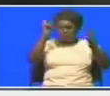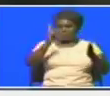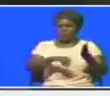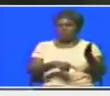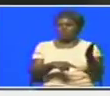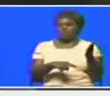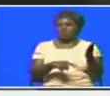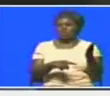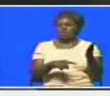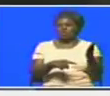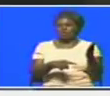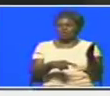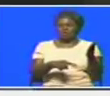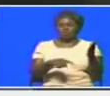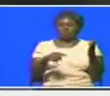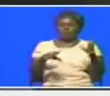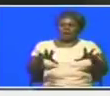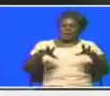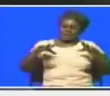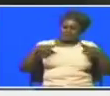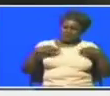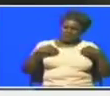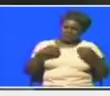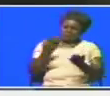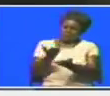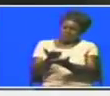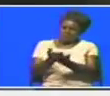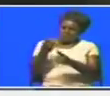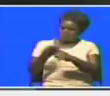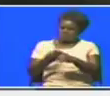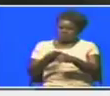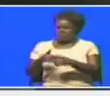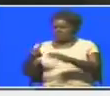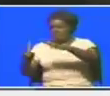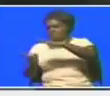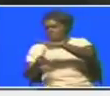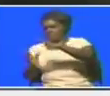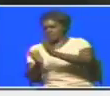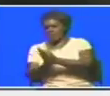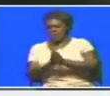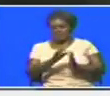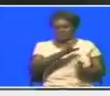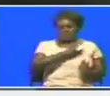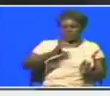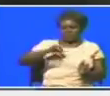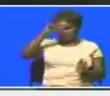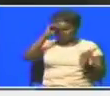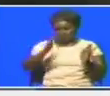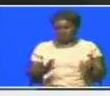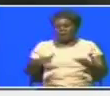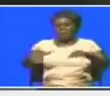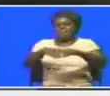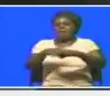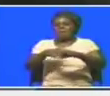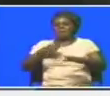to hear to the appeal of the Ministry and the Council of Governors to have our members resume